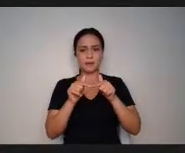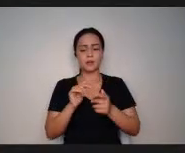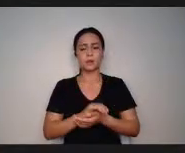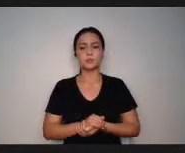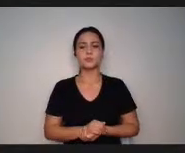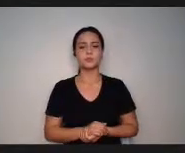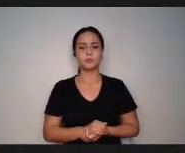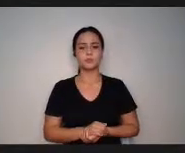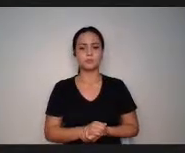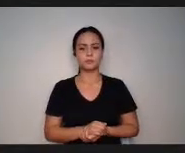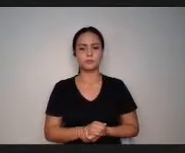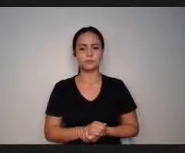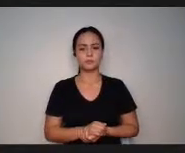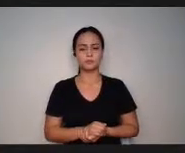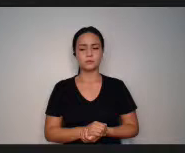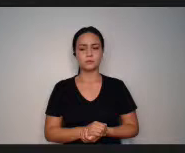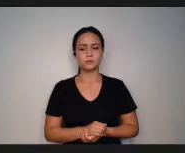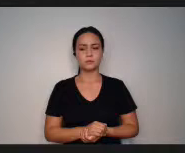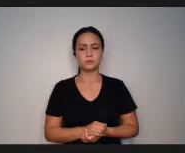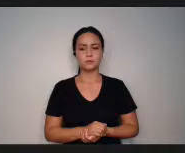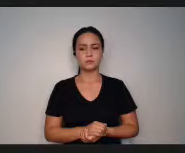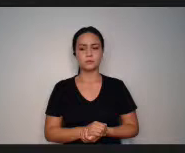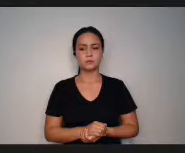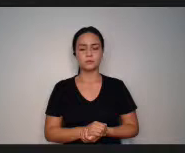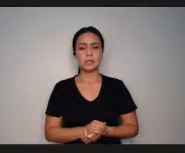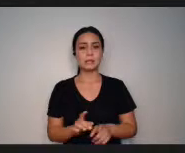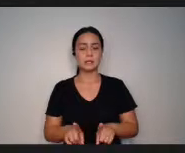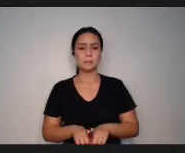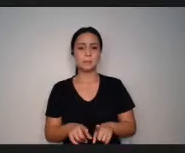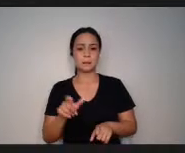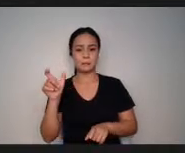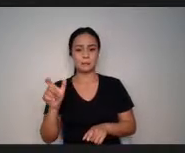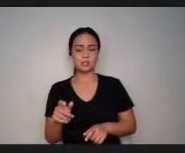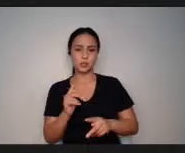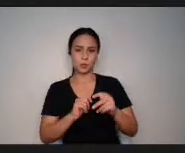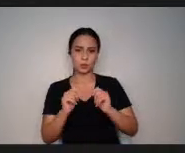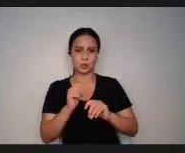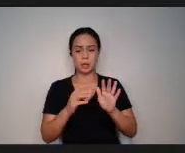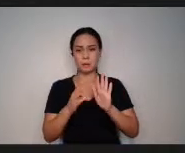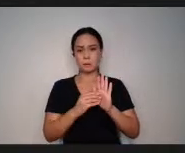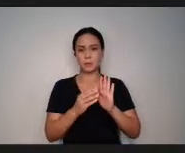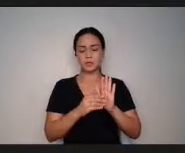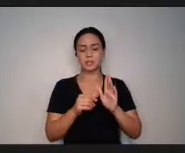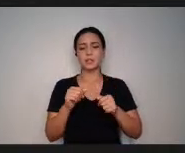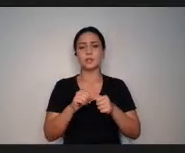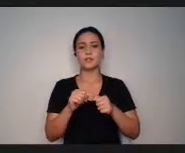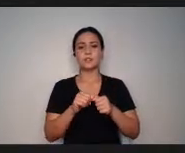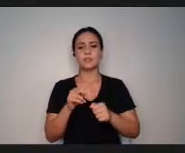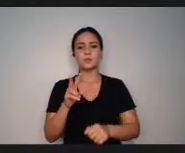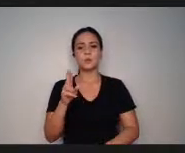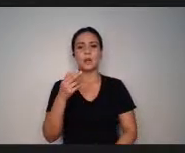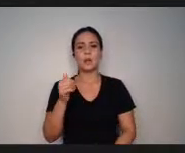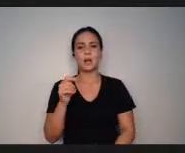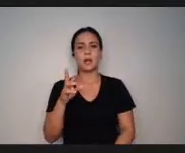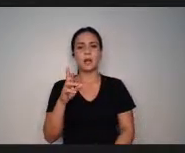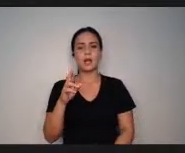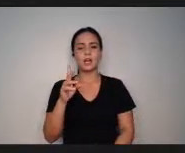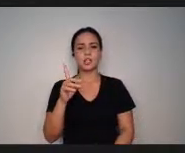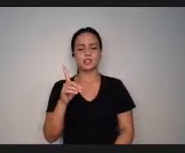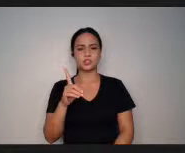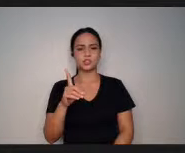model that was put together by a Harvard economist, along with the Stanford economists, Jeffrey Pfeffer and Joel